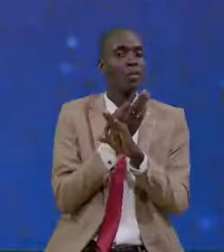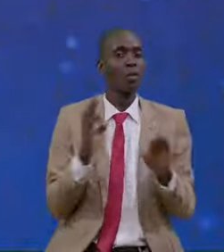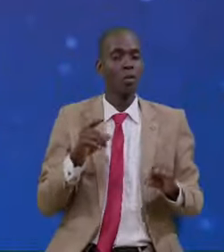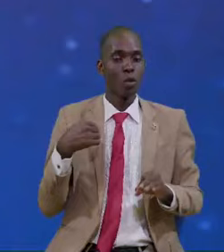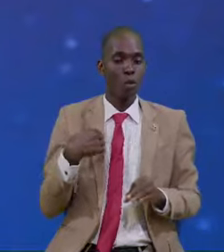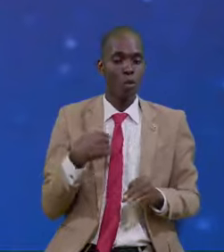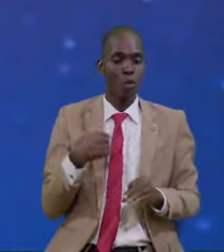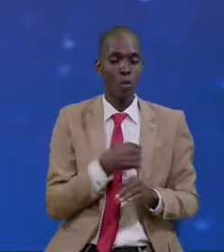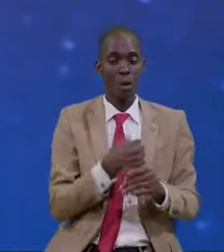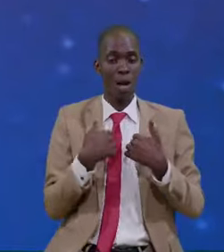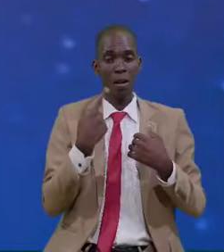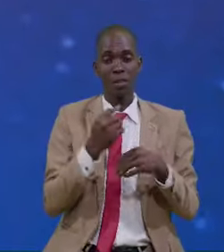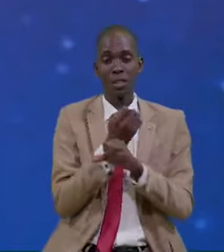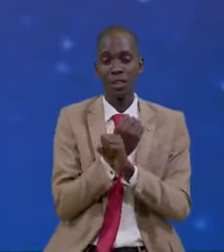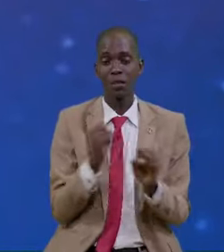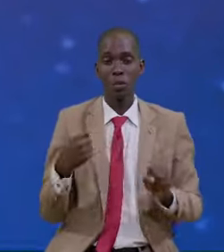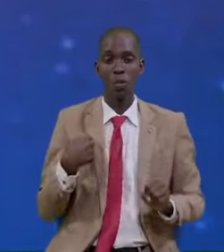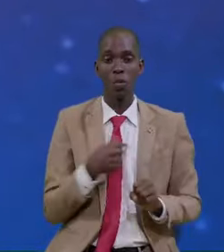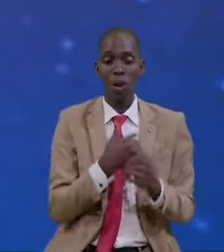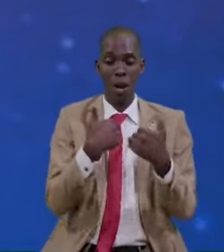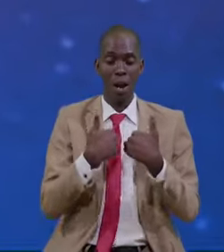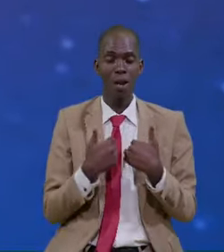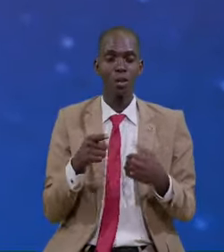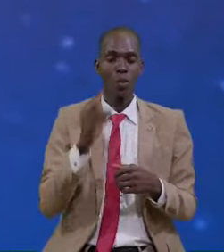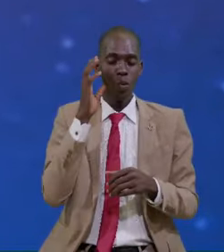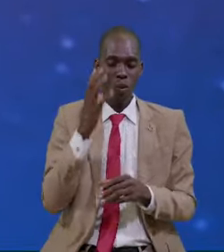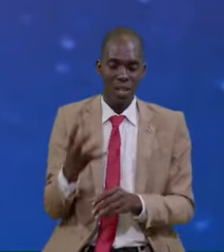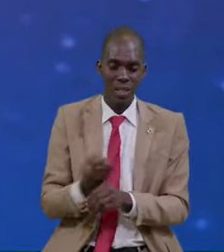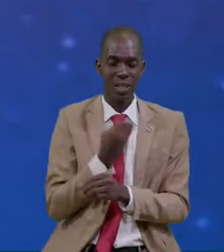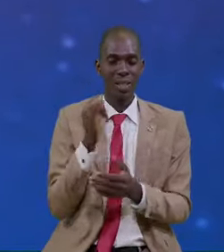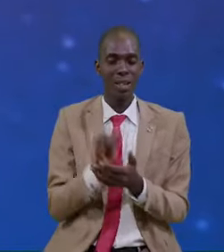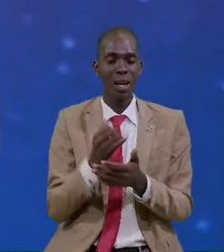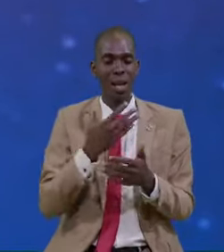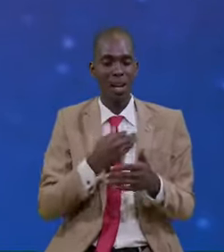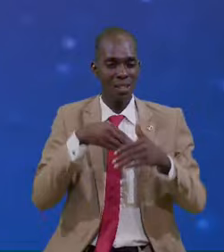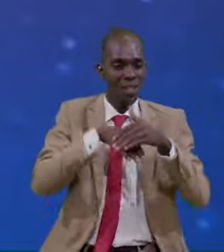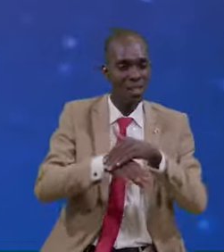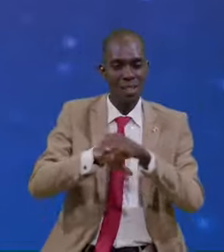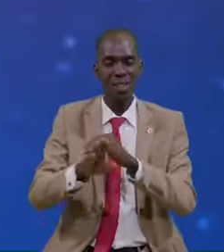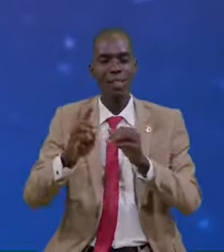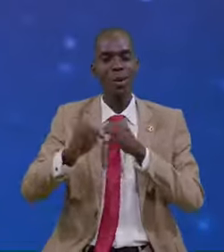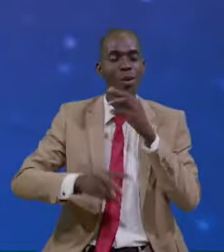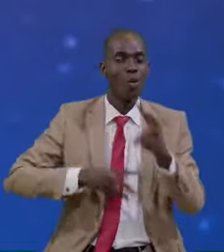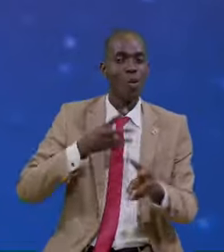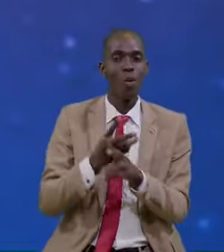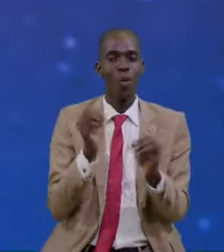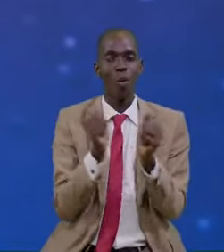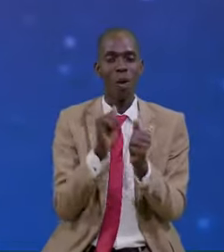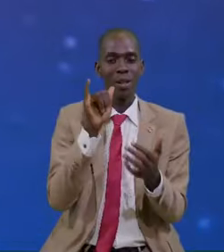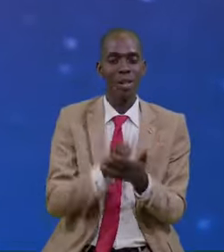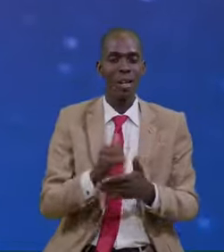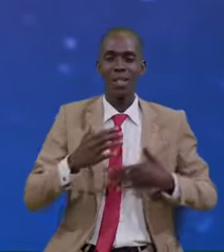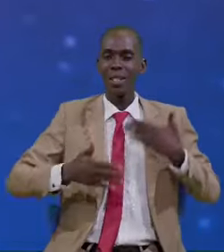the salvation we have, you'll take that, you will penetrate the globe with that joy,